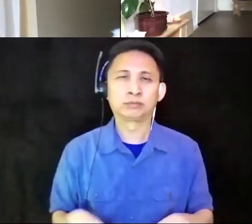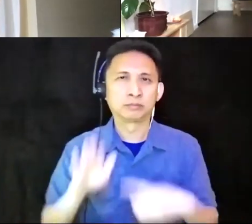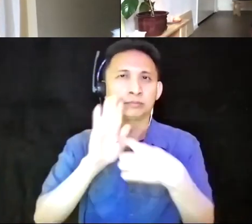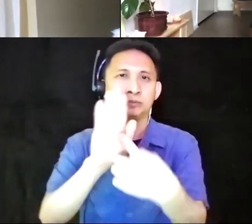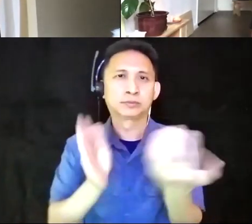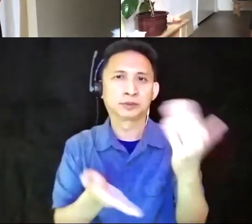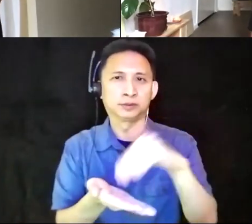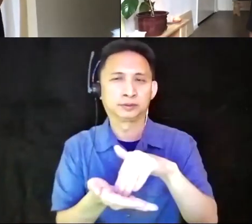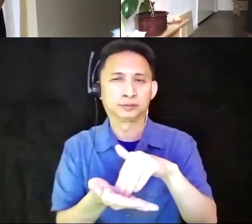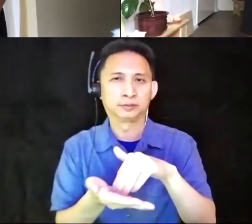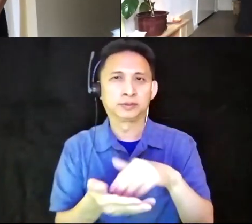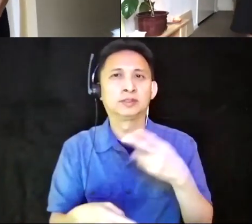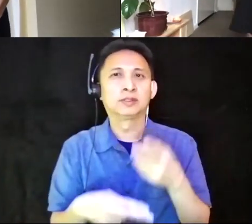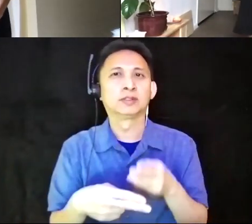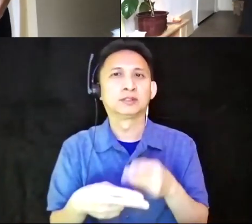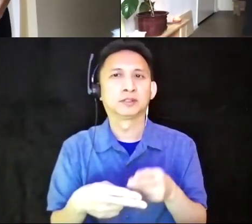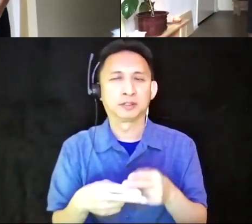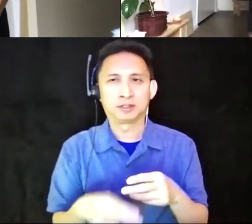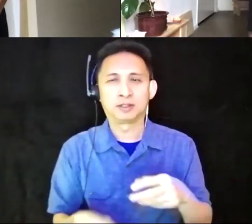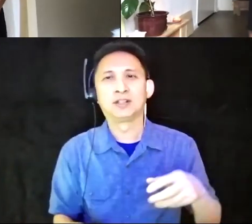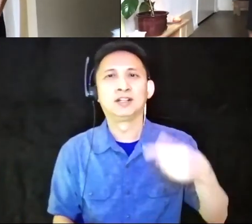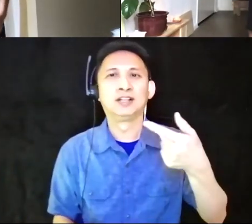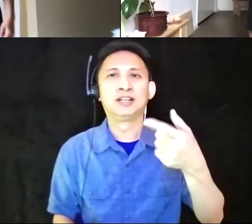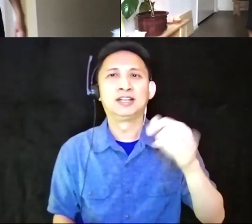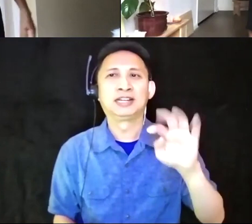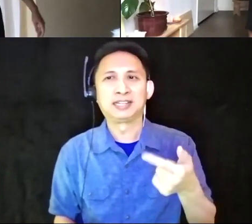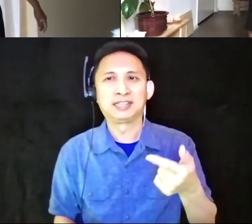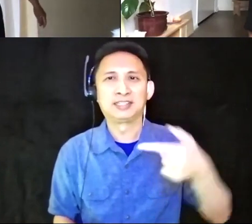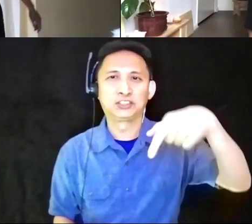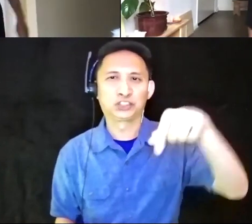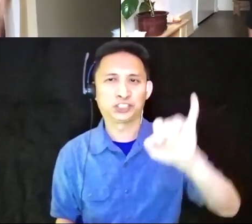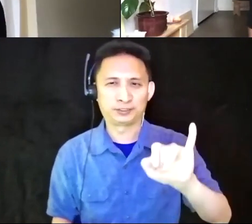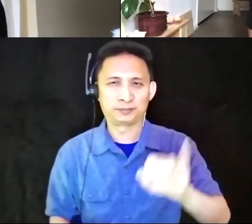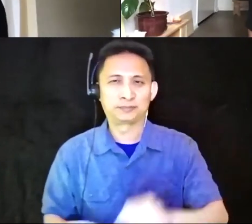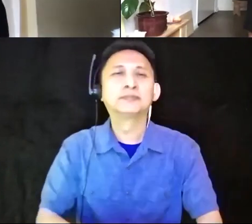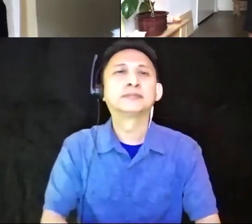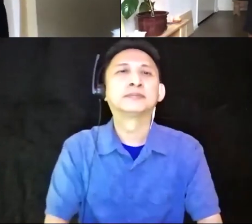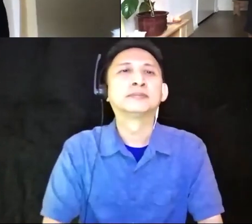called Lingji. Breathing in through the nose.